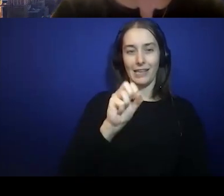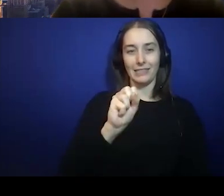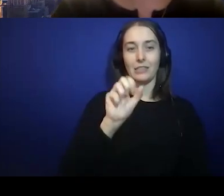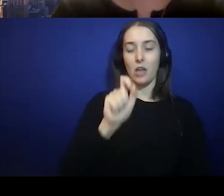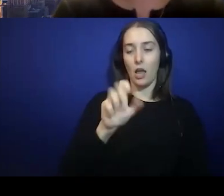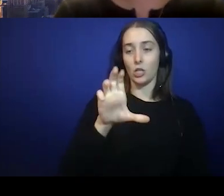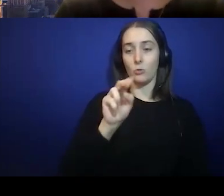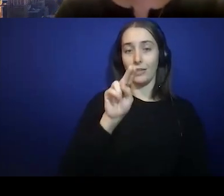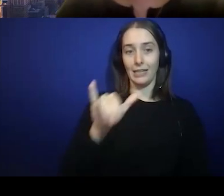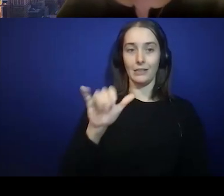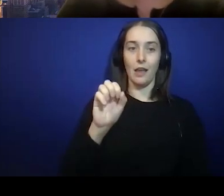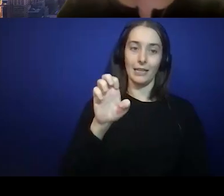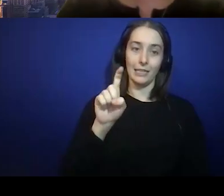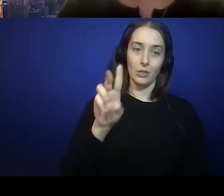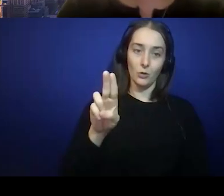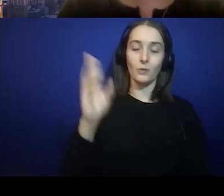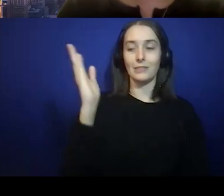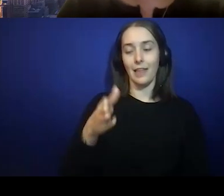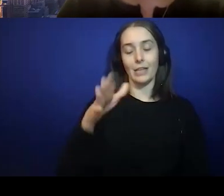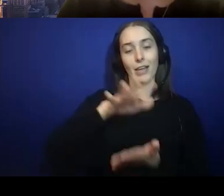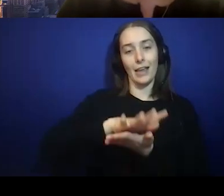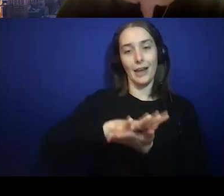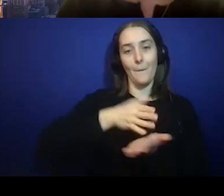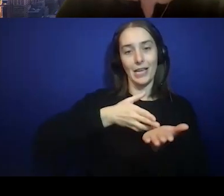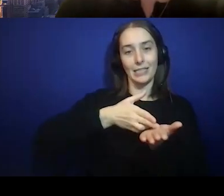sps.cuny.edu/academic, again, integrity.